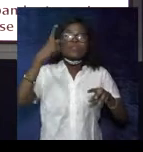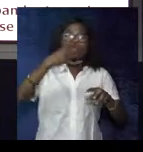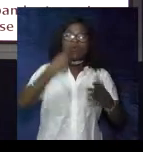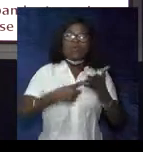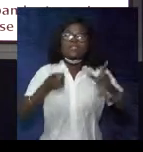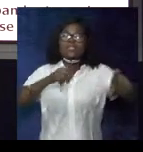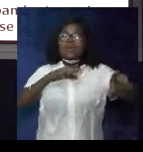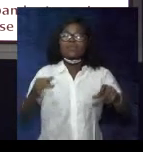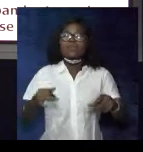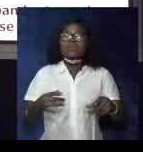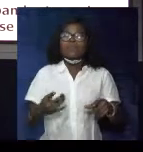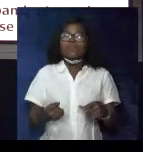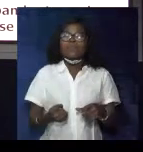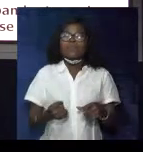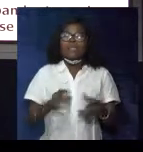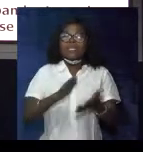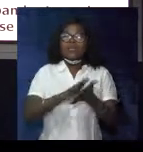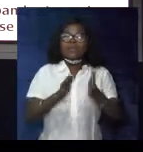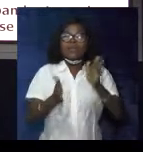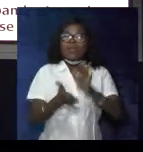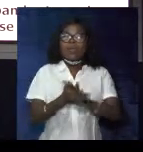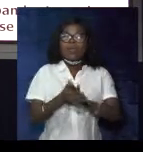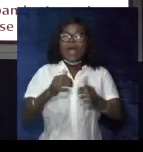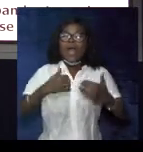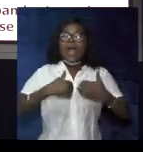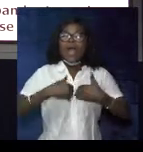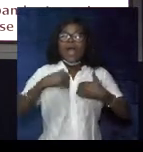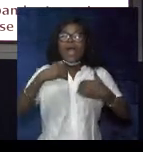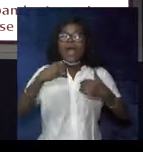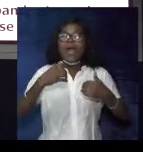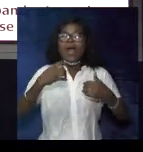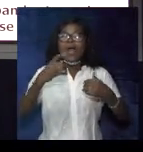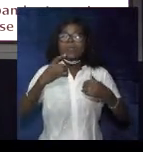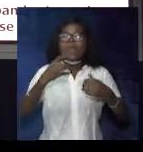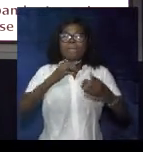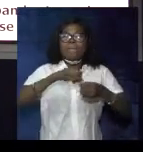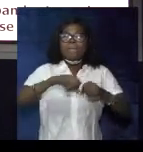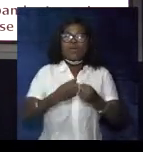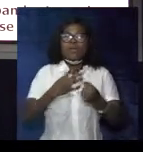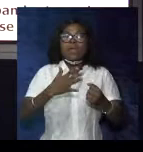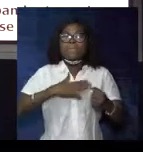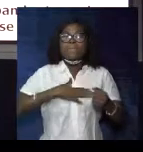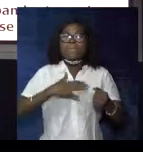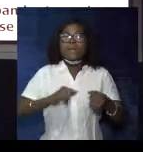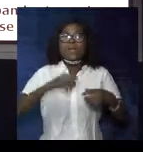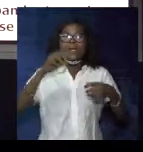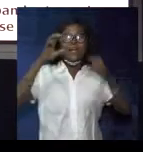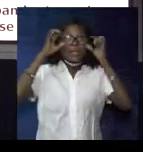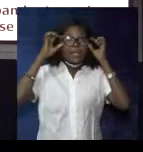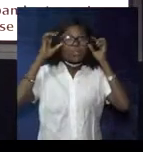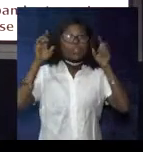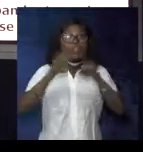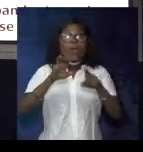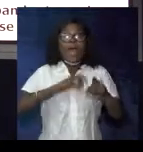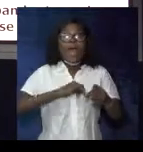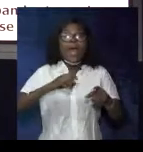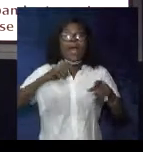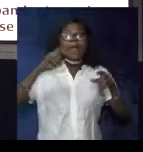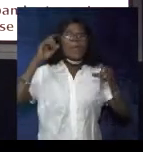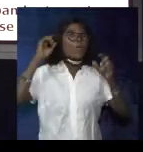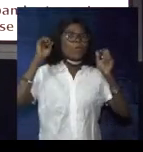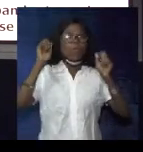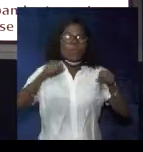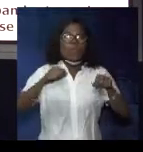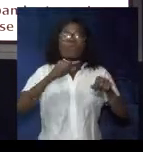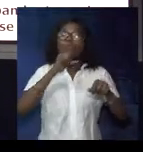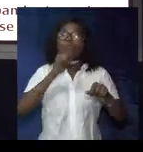right conjunction is so. It becomes, I had broken my glasses, so I couldn't see what